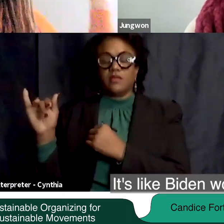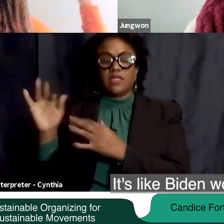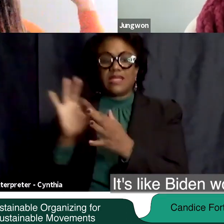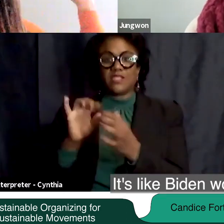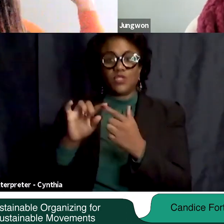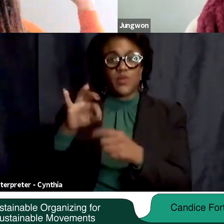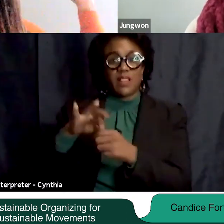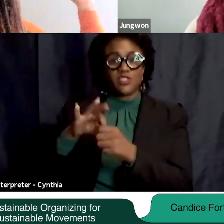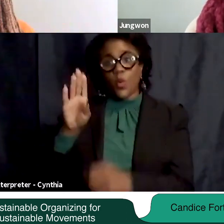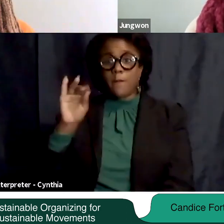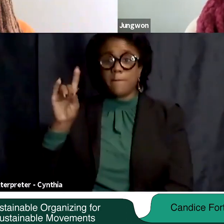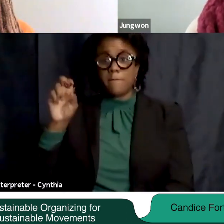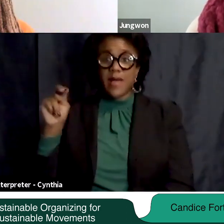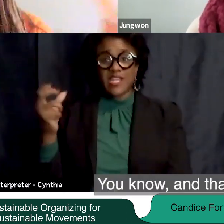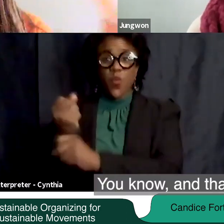like Biden won,